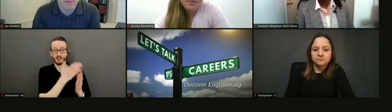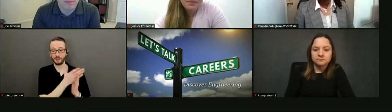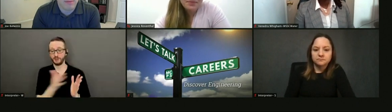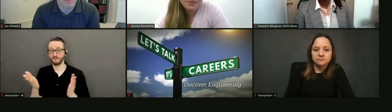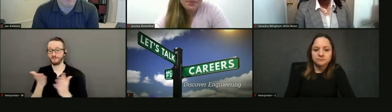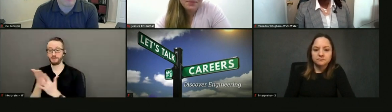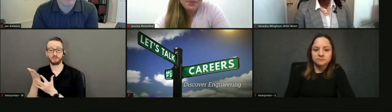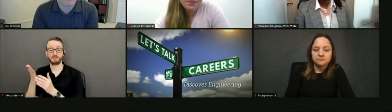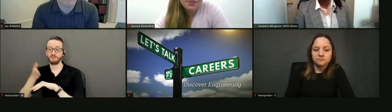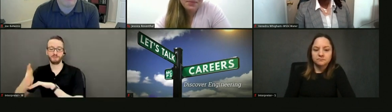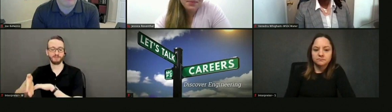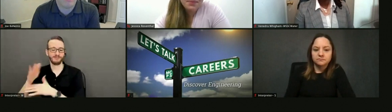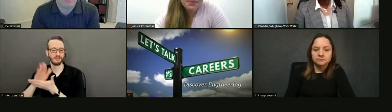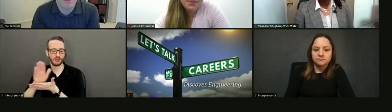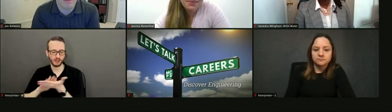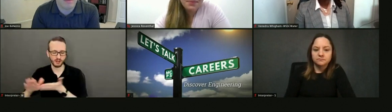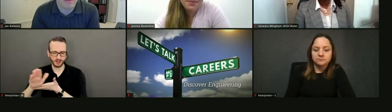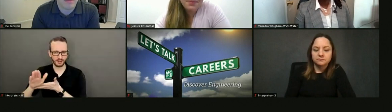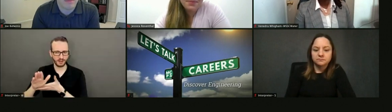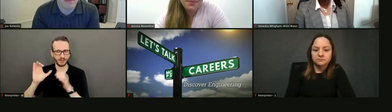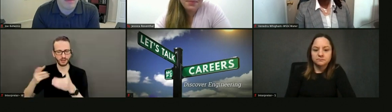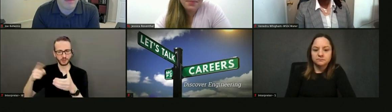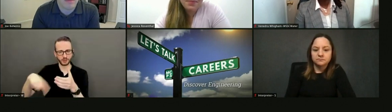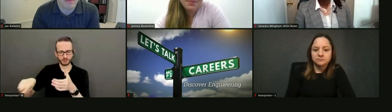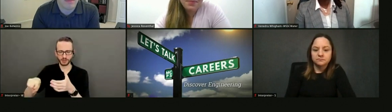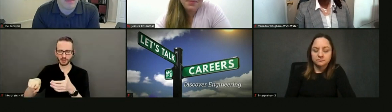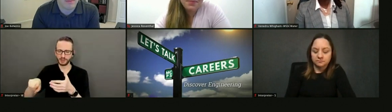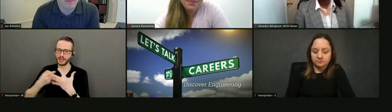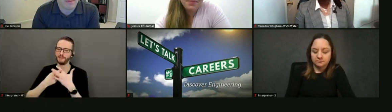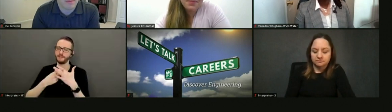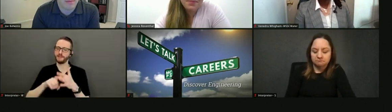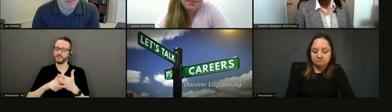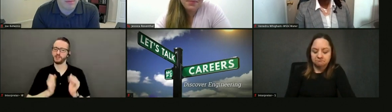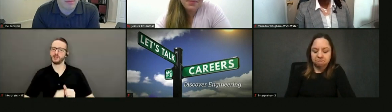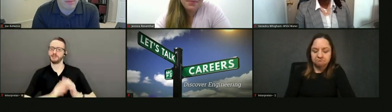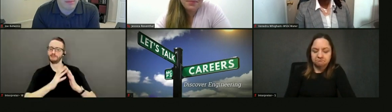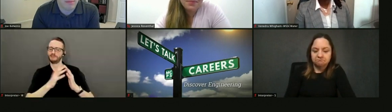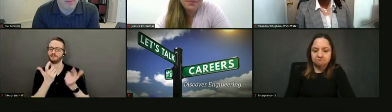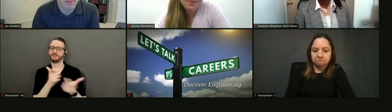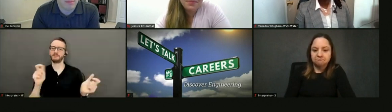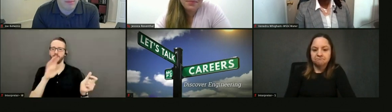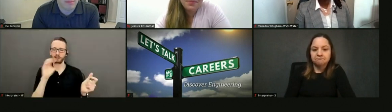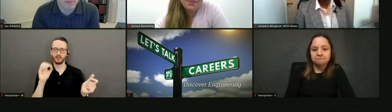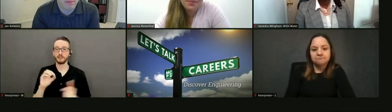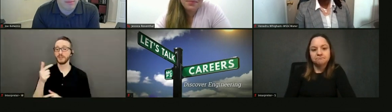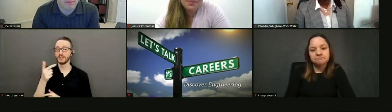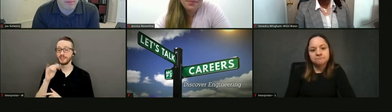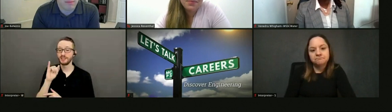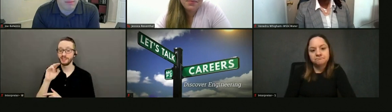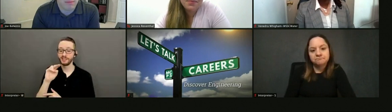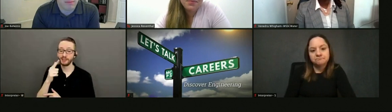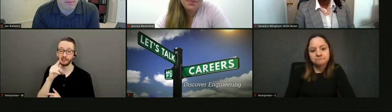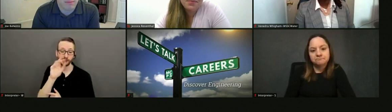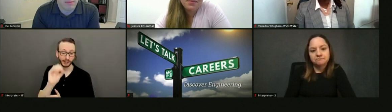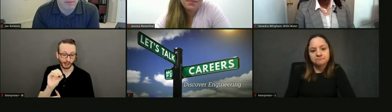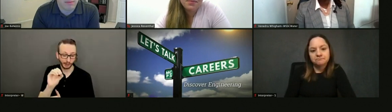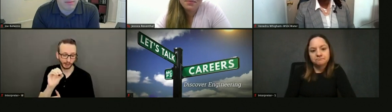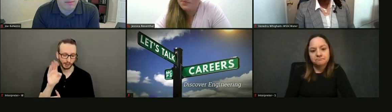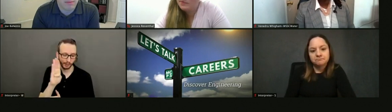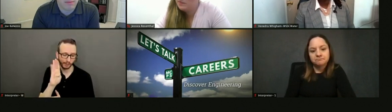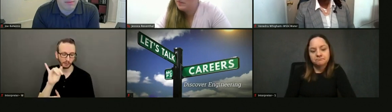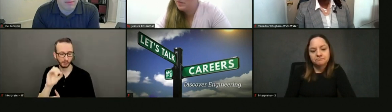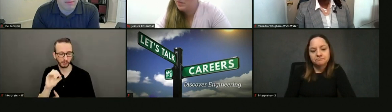and a lot of the people out of there have started some of the biggest companies in biotech. So if you've heard of Ginkgo Bioworks and some